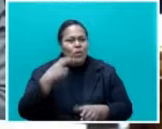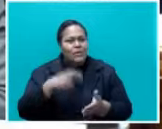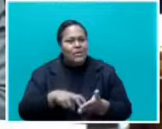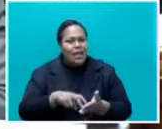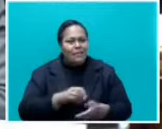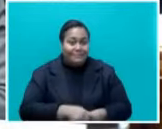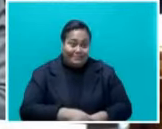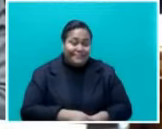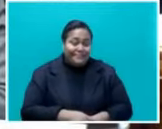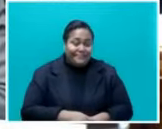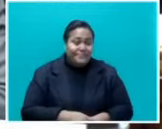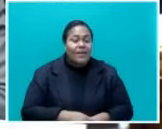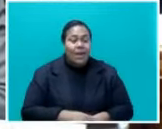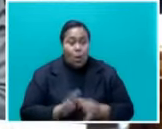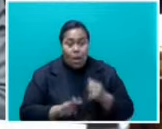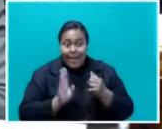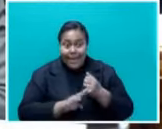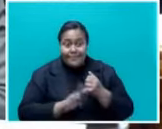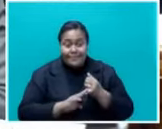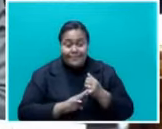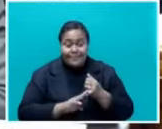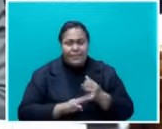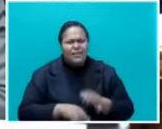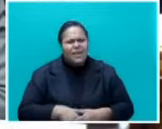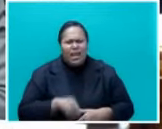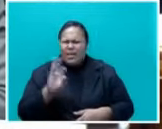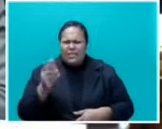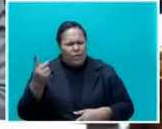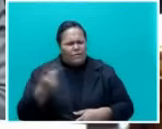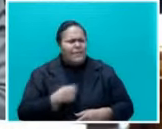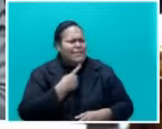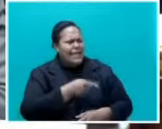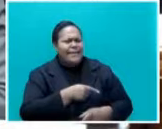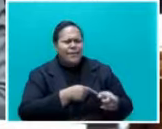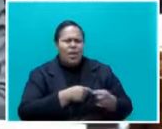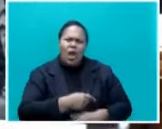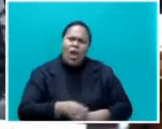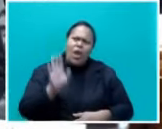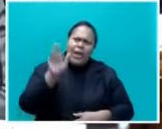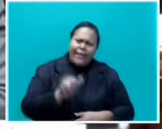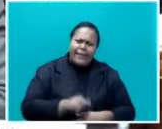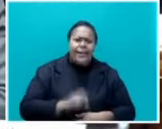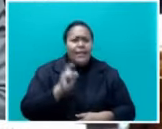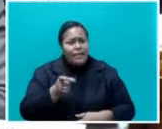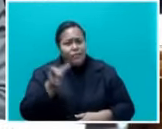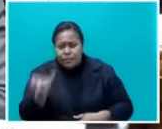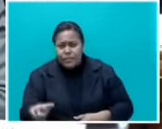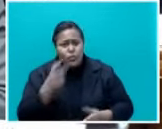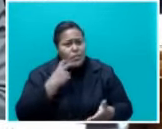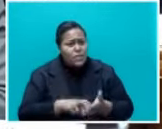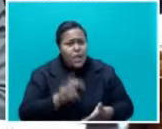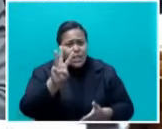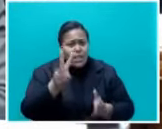upon. Somebody, one of their esteemed lawyer colleagues said, oh, if a person registers 3 times,